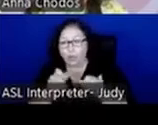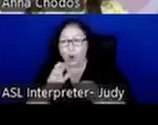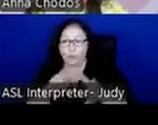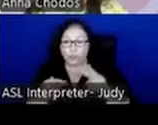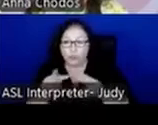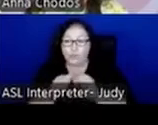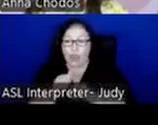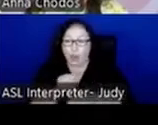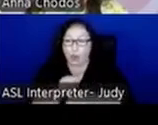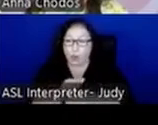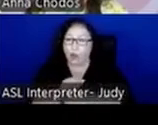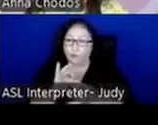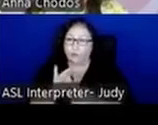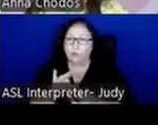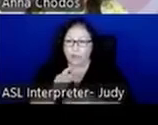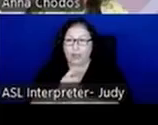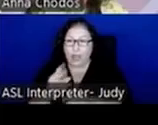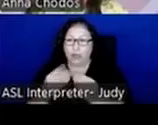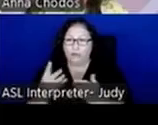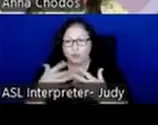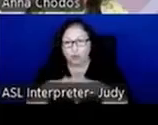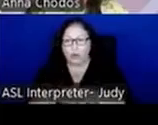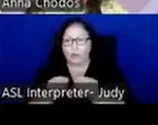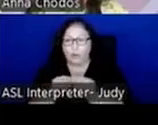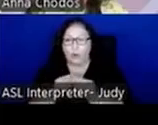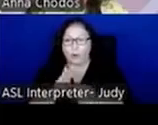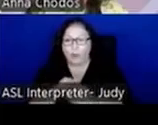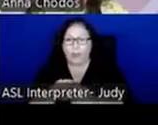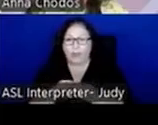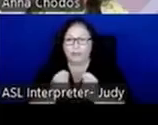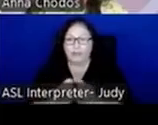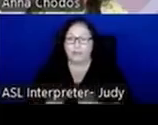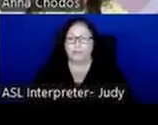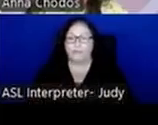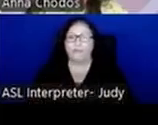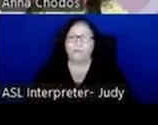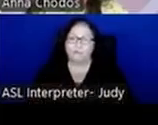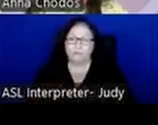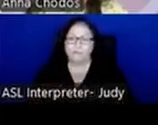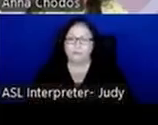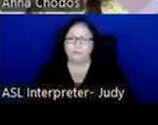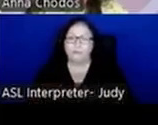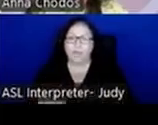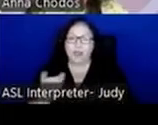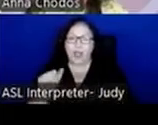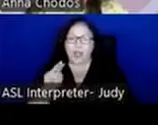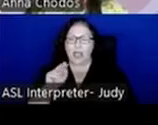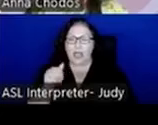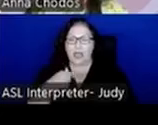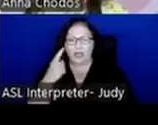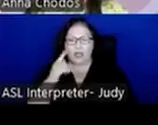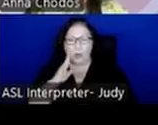teams? Yeah, like Anna, I think I would answer this more from a high level